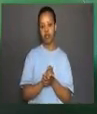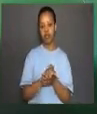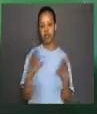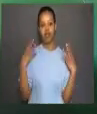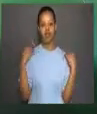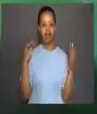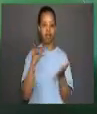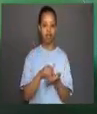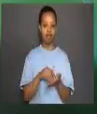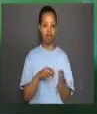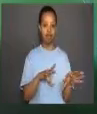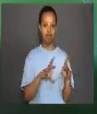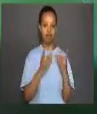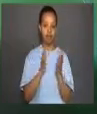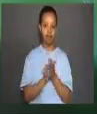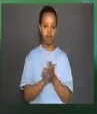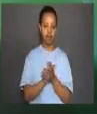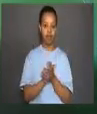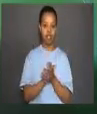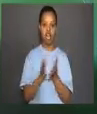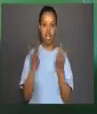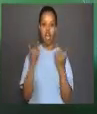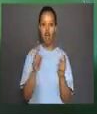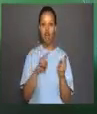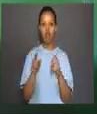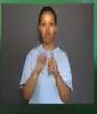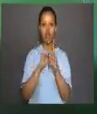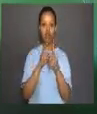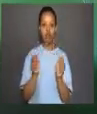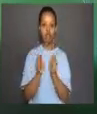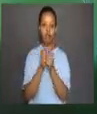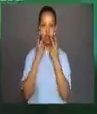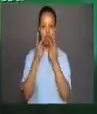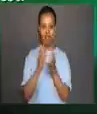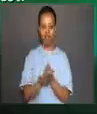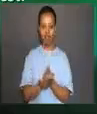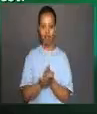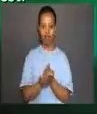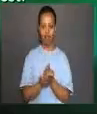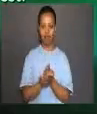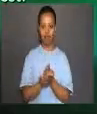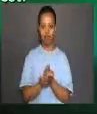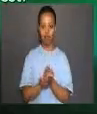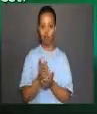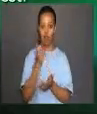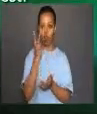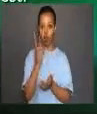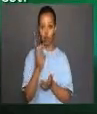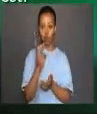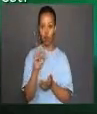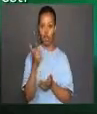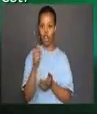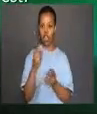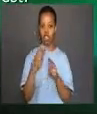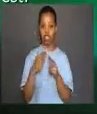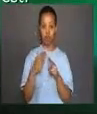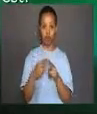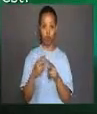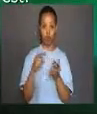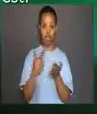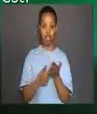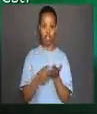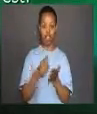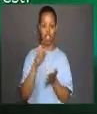Hello again, class. Let us review your answers. The two other names for